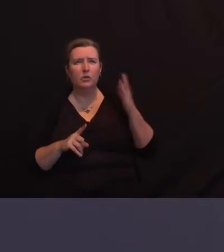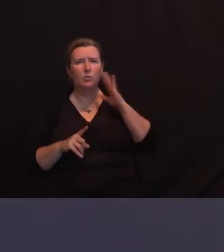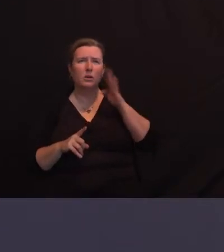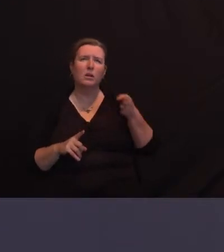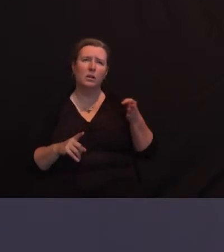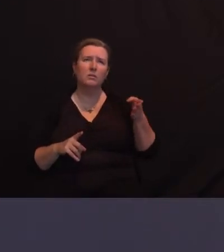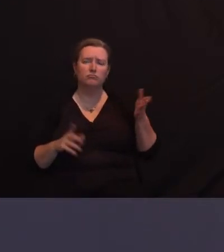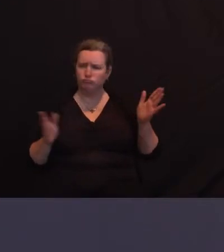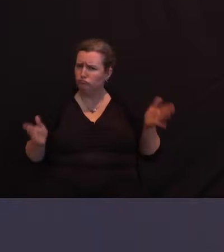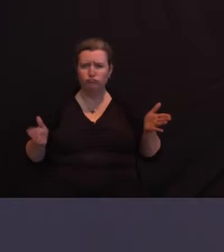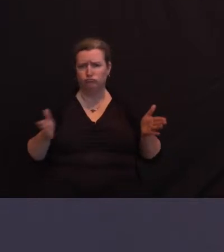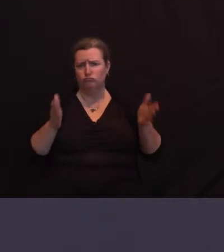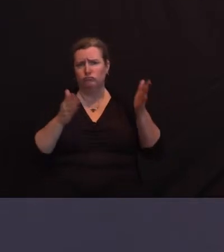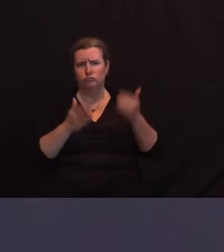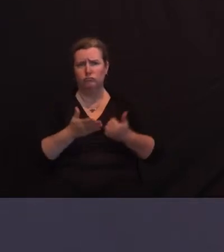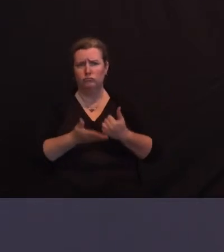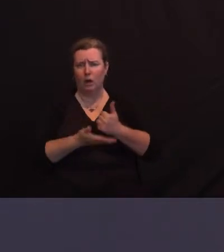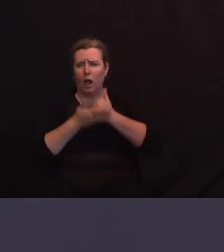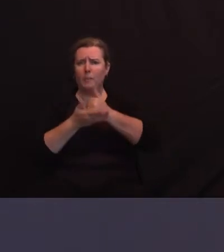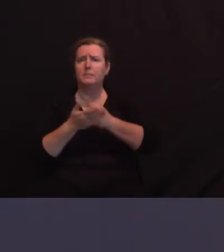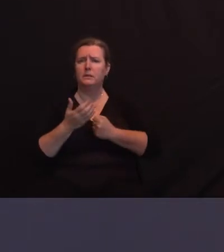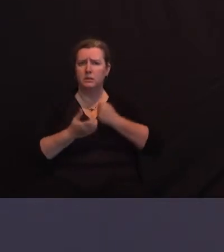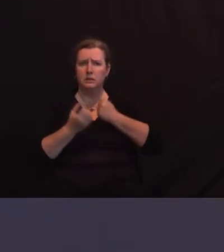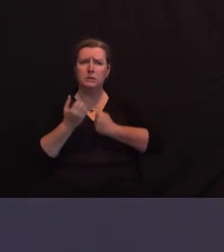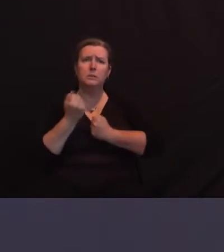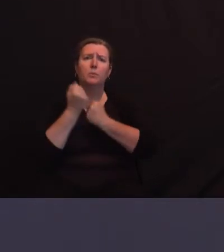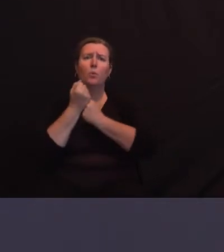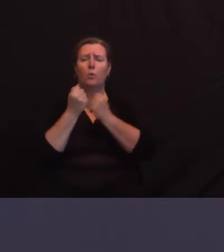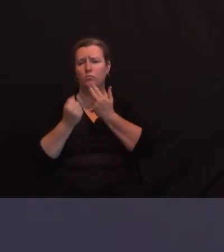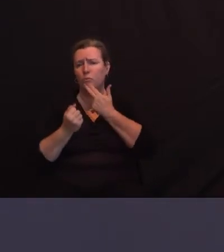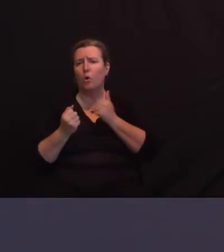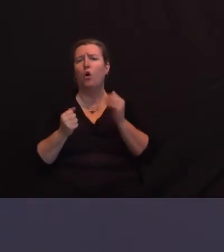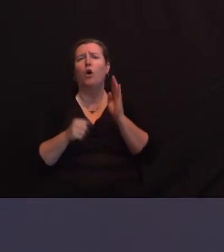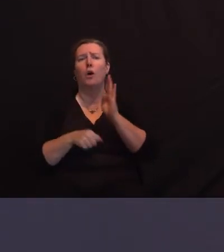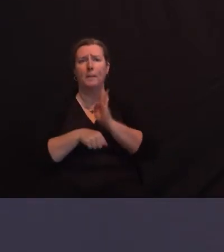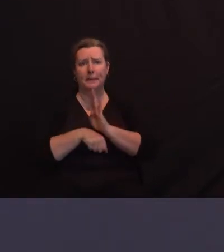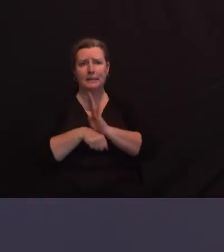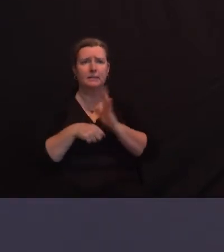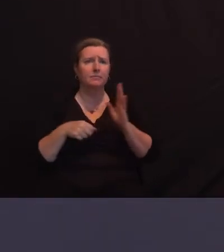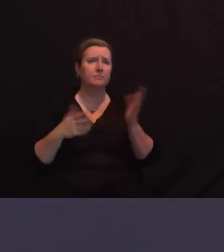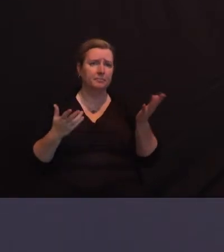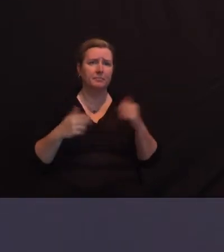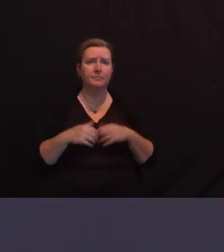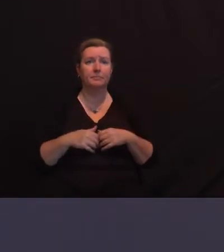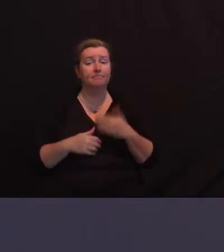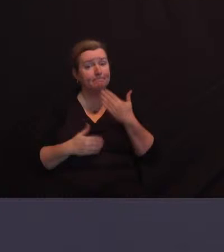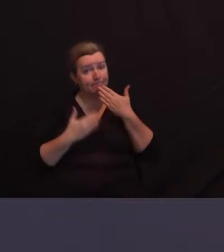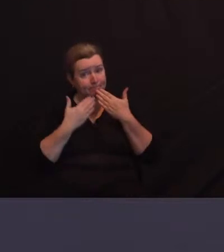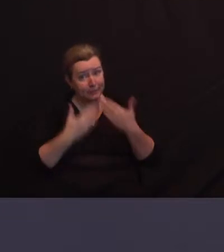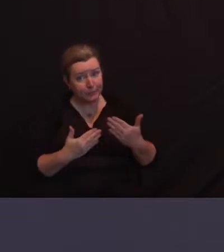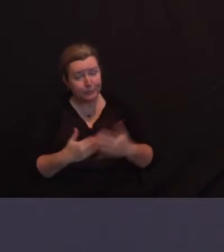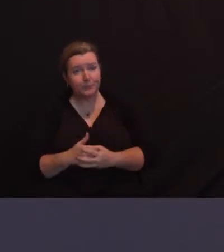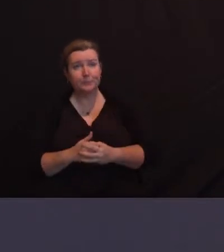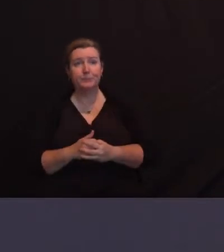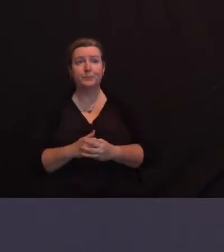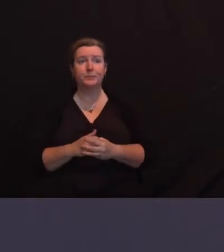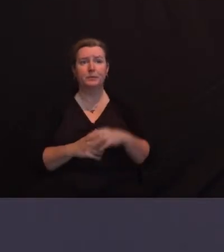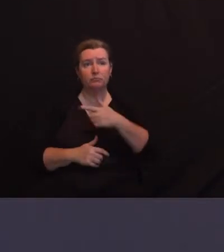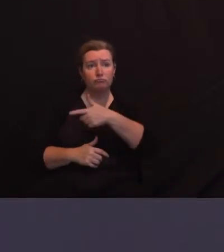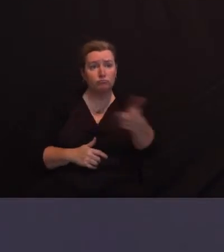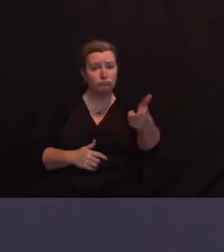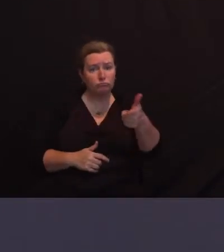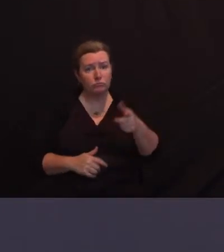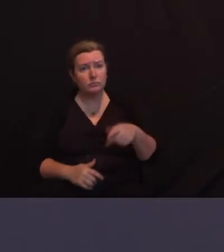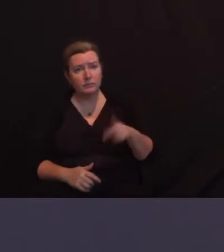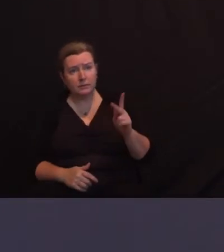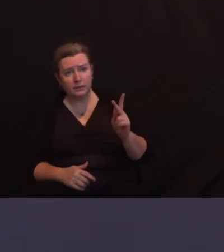up help and aid to small businesses, and we will do that. Thank you very much. Welcome, by the way. Kenny, is that you with the mask? Of course,